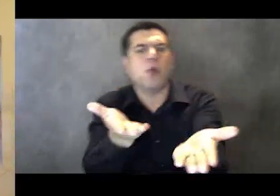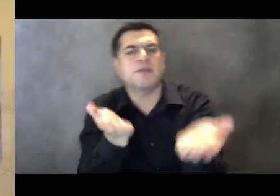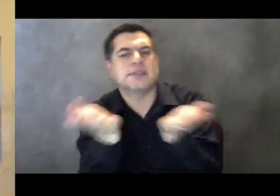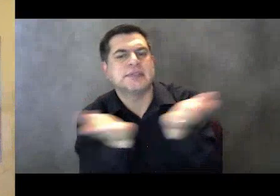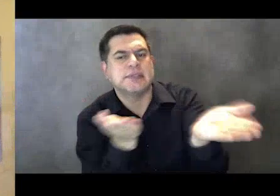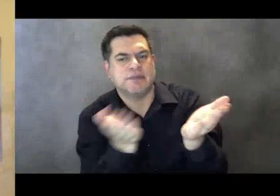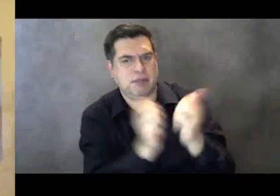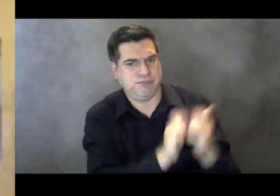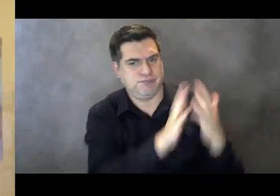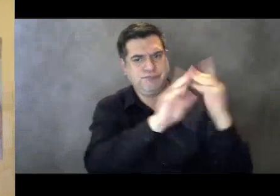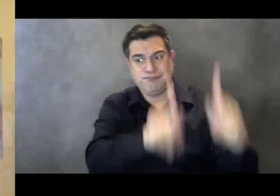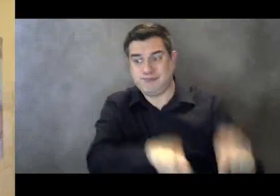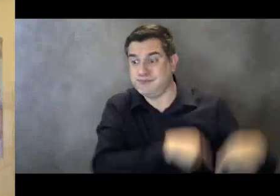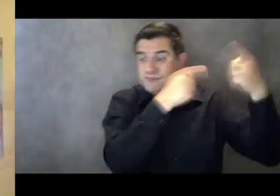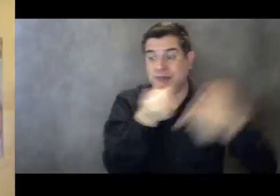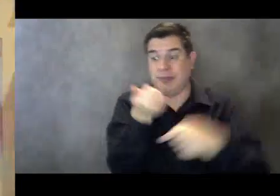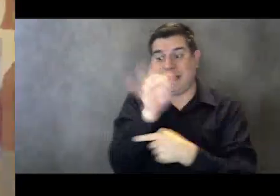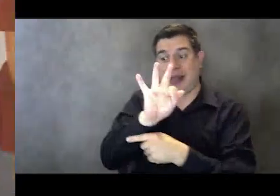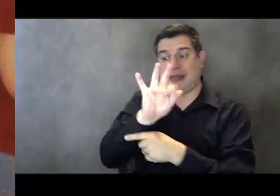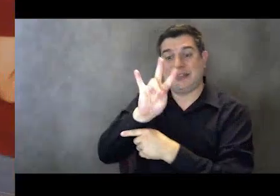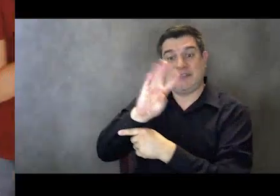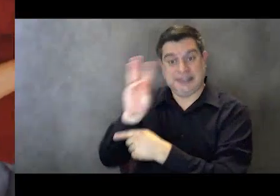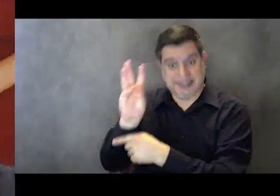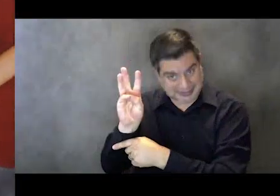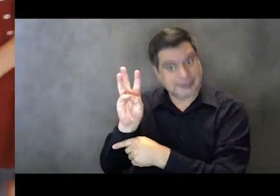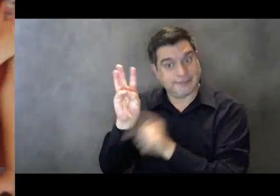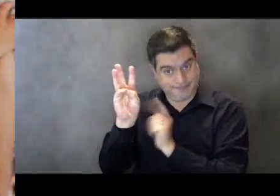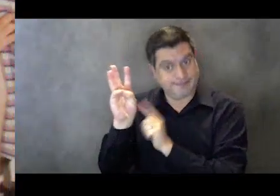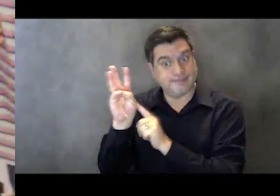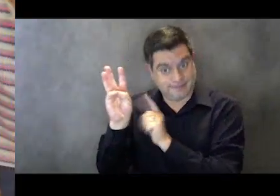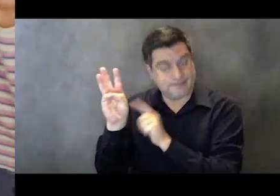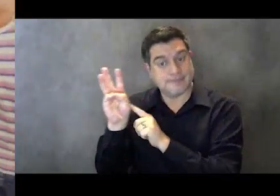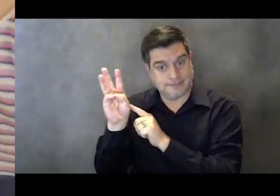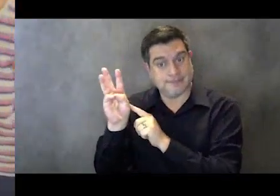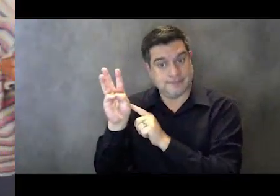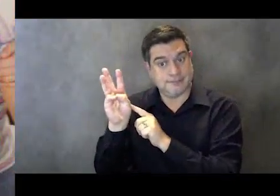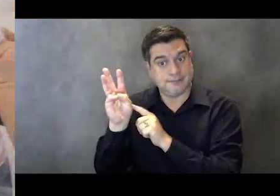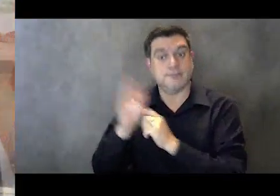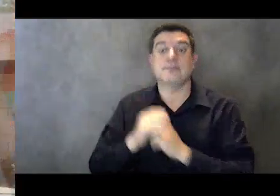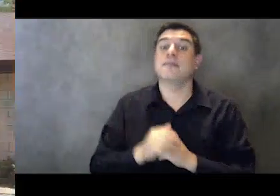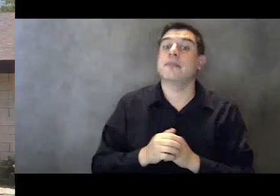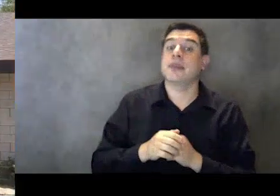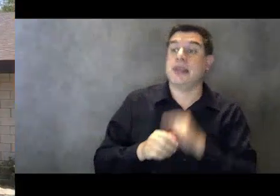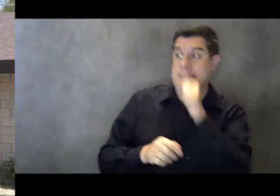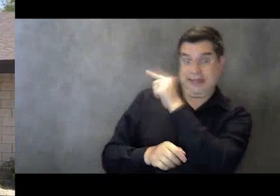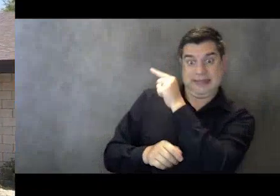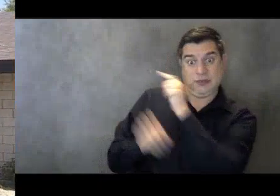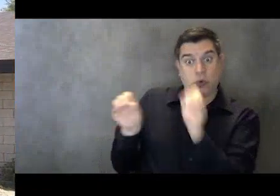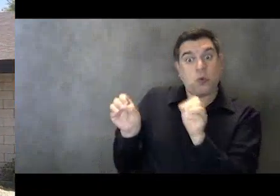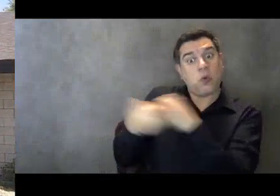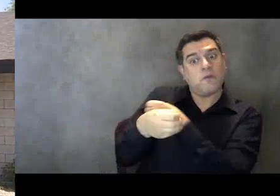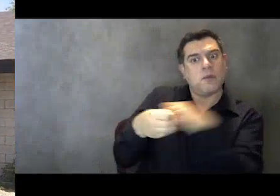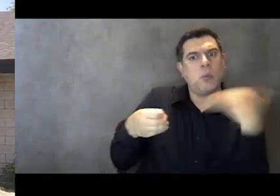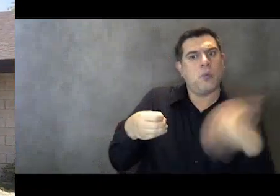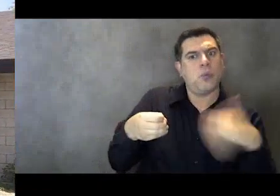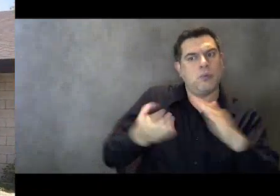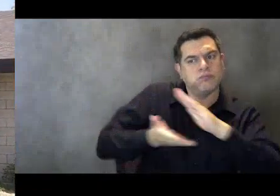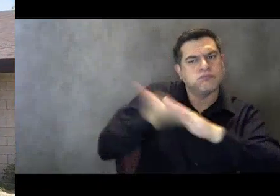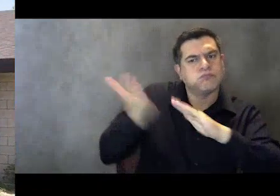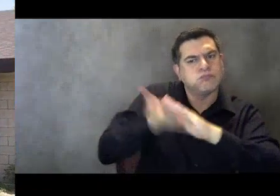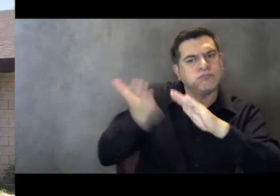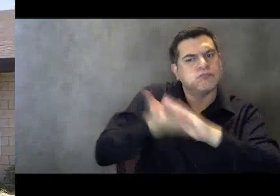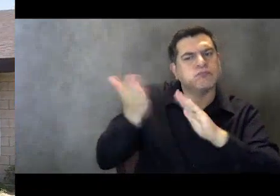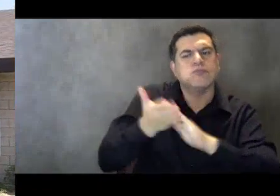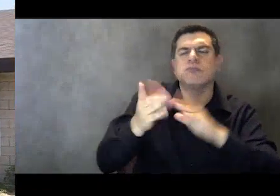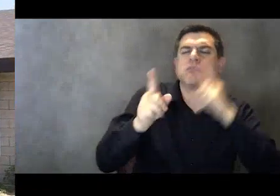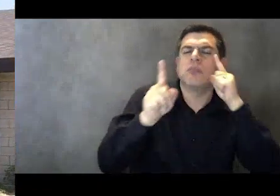individuals with disabilities since 1976. As a non-residential facility, our mission is